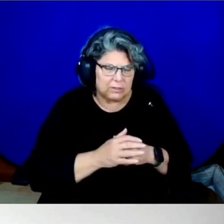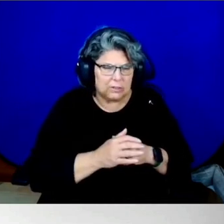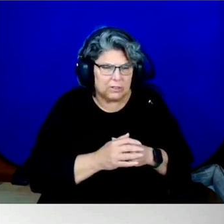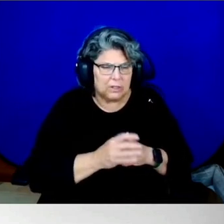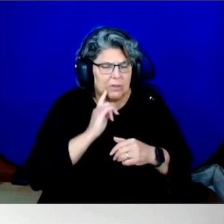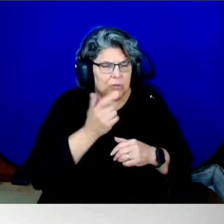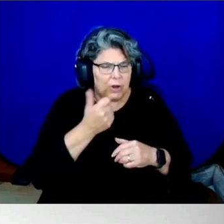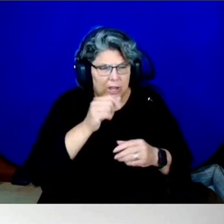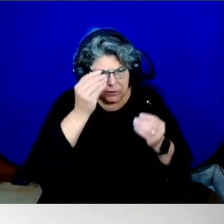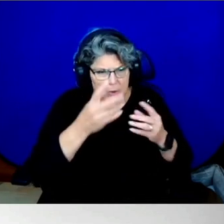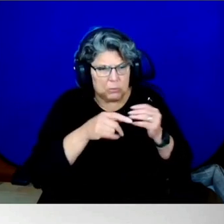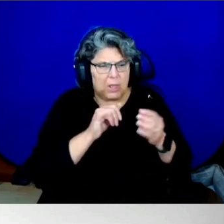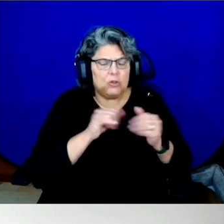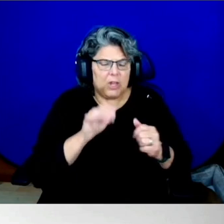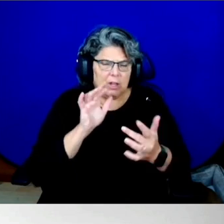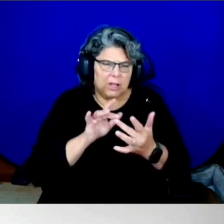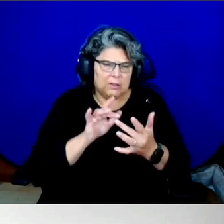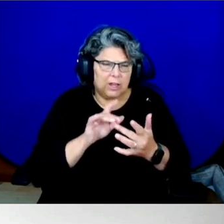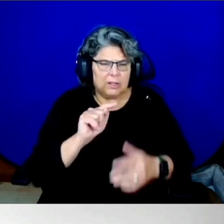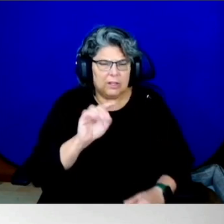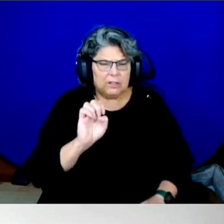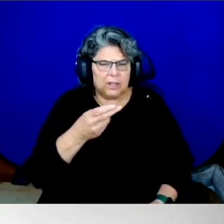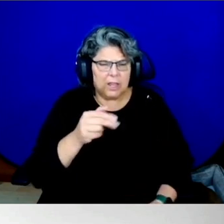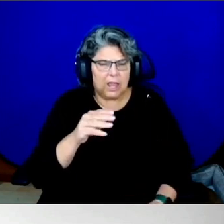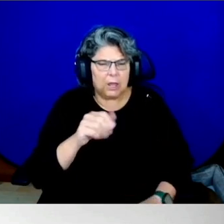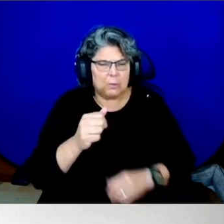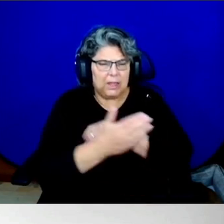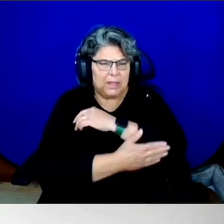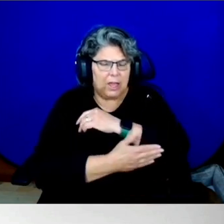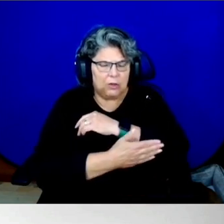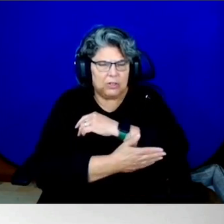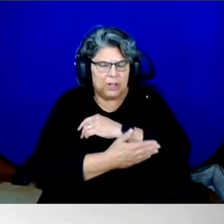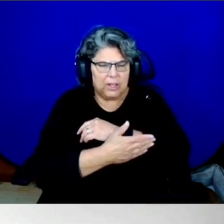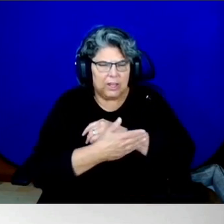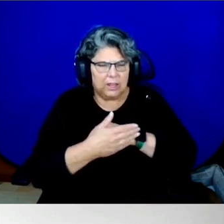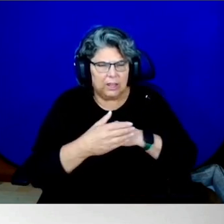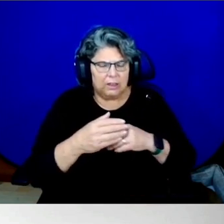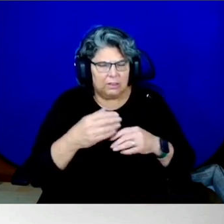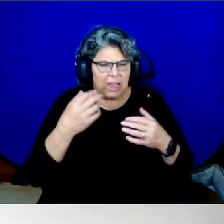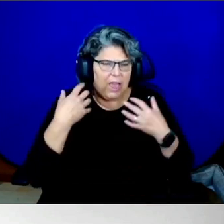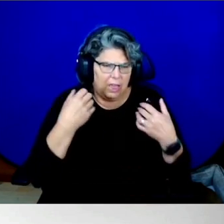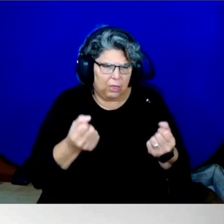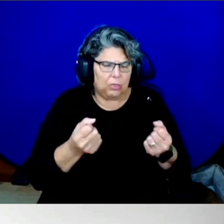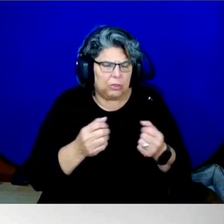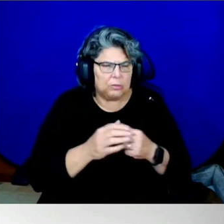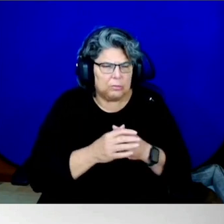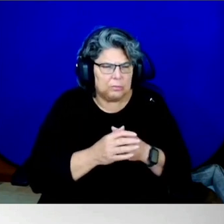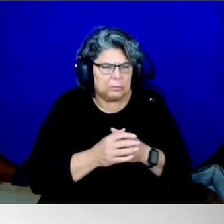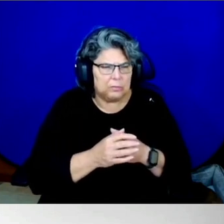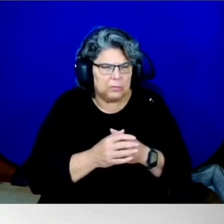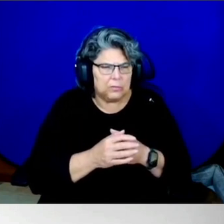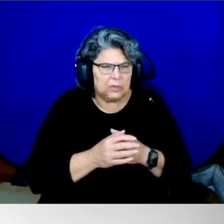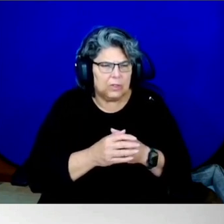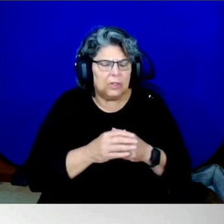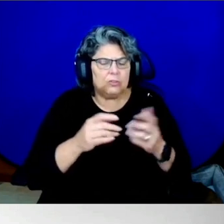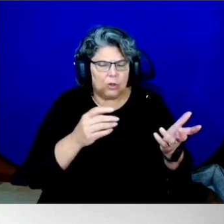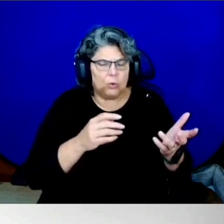Tam County Environmental Health and Public Health. The affected zones reduced from ordered to warning in that